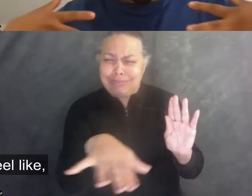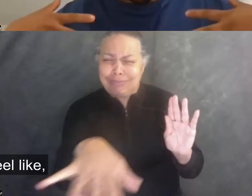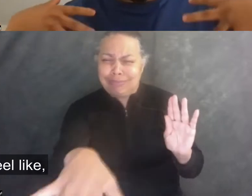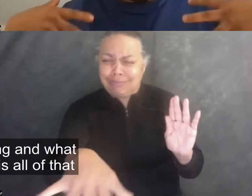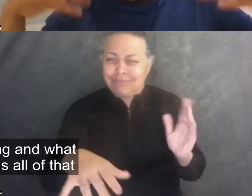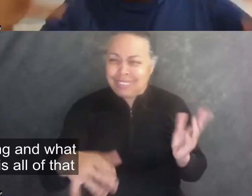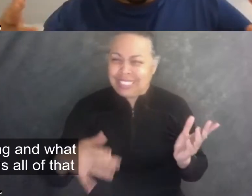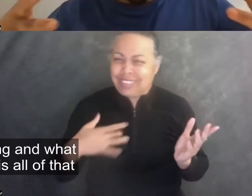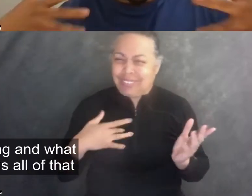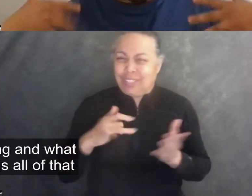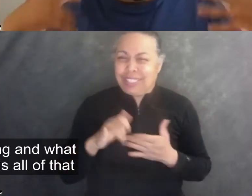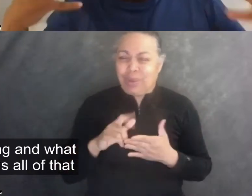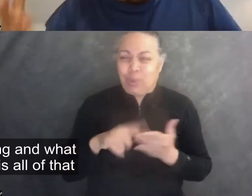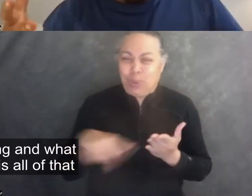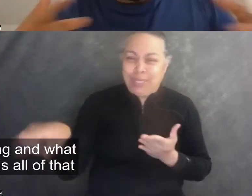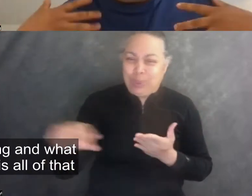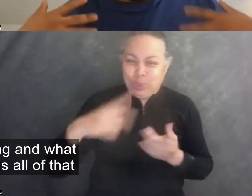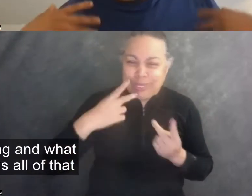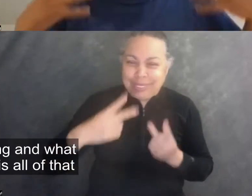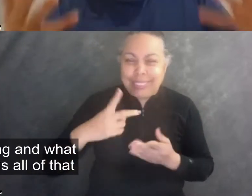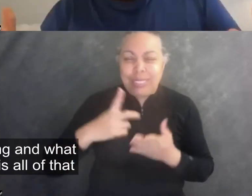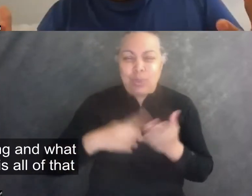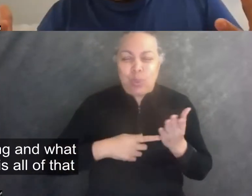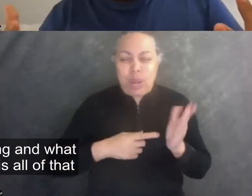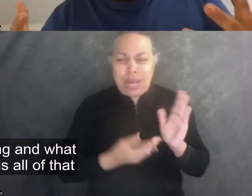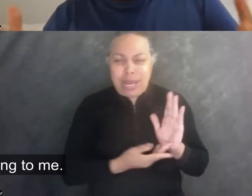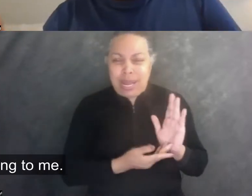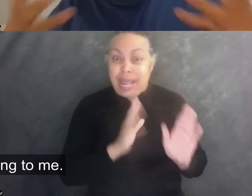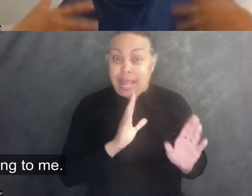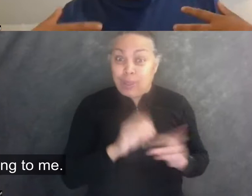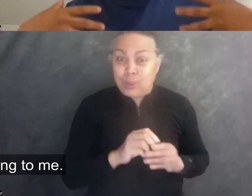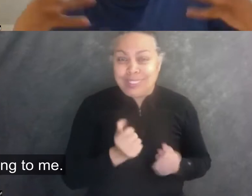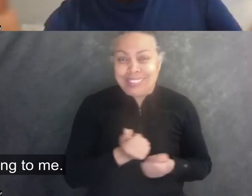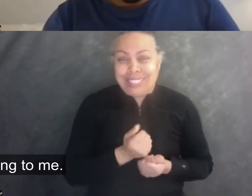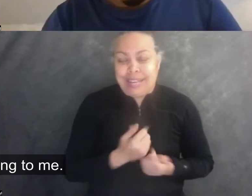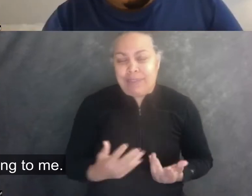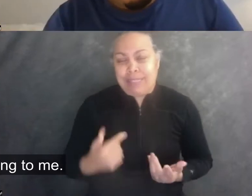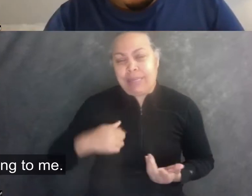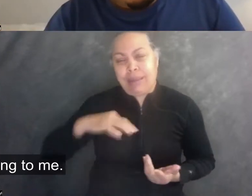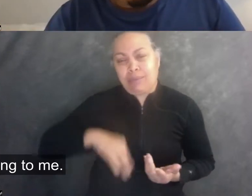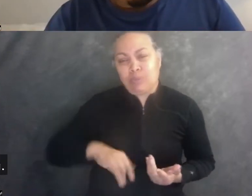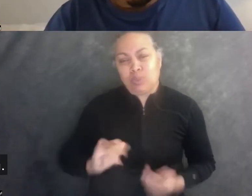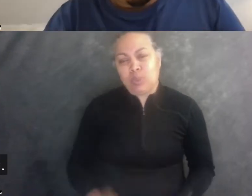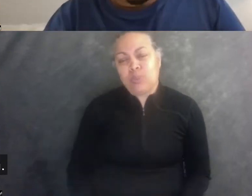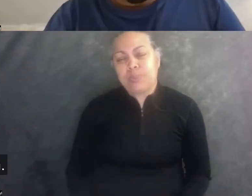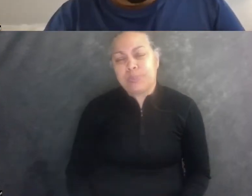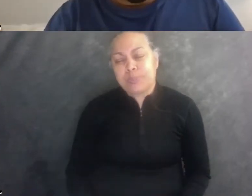I feel like what you're seeing and what you're engaging is all of that, of what it is giving to me.